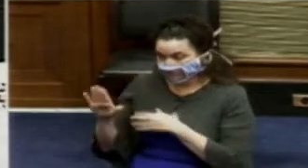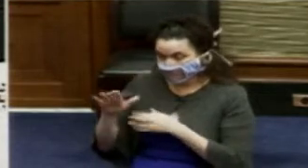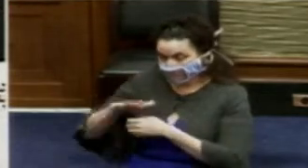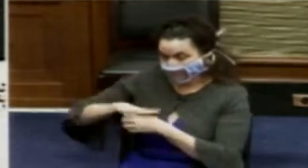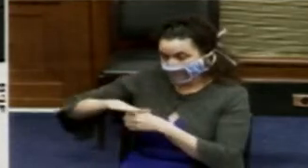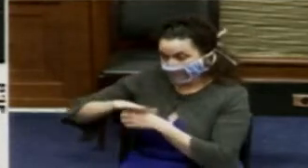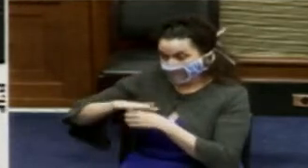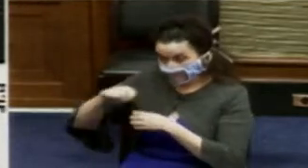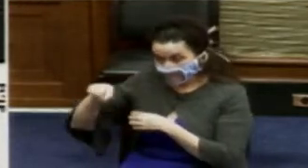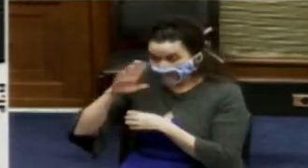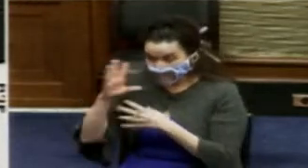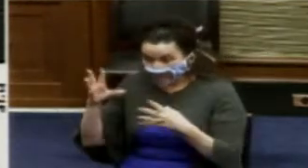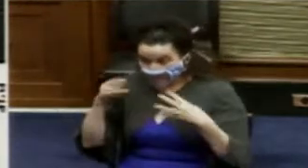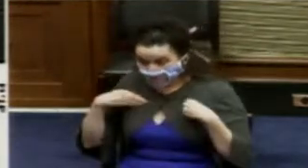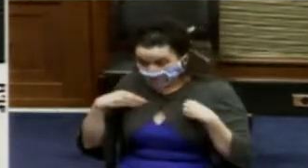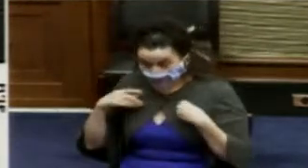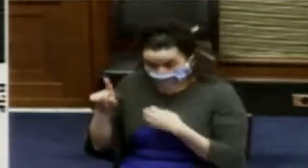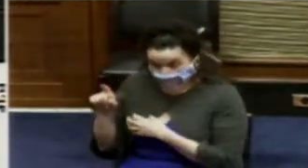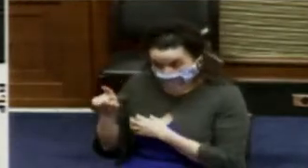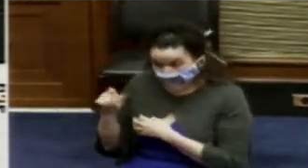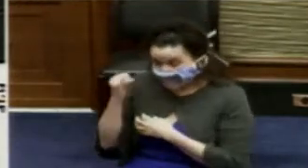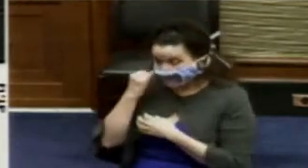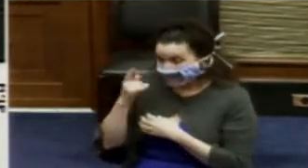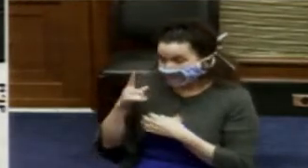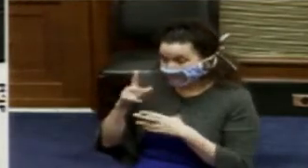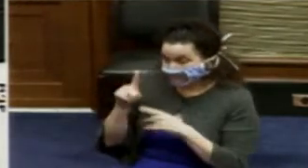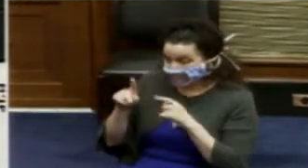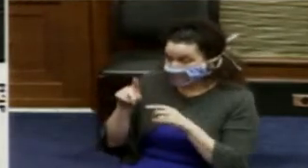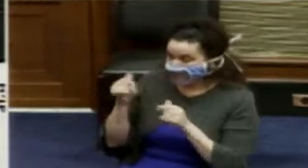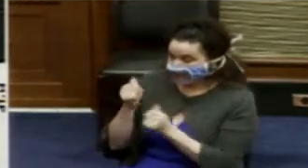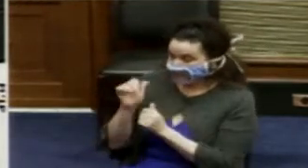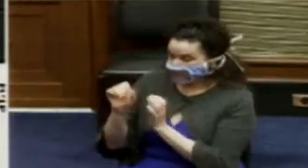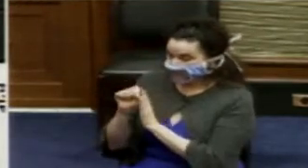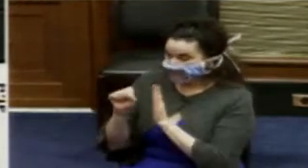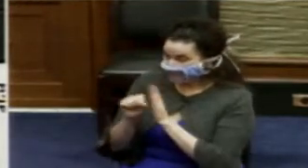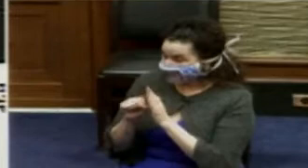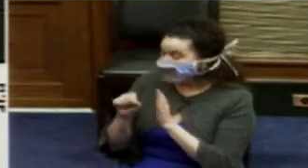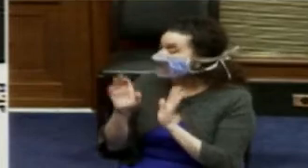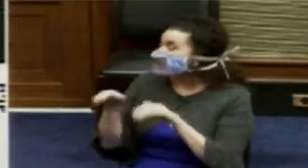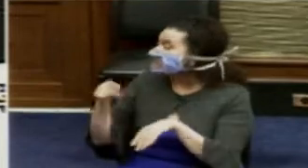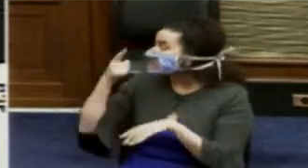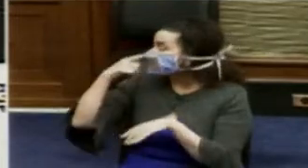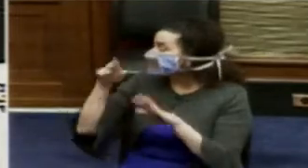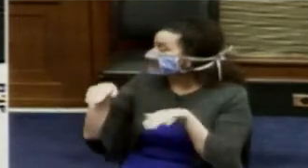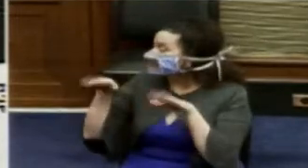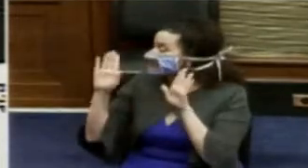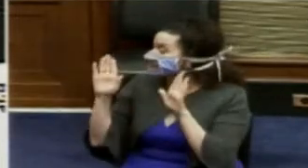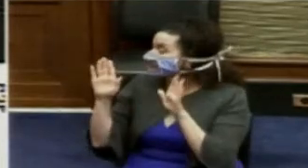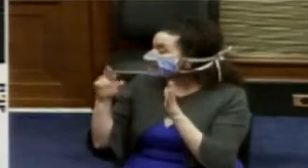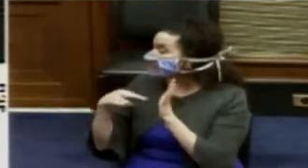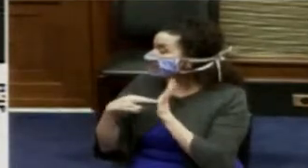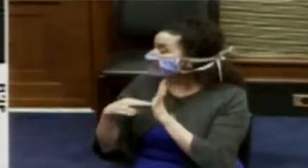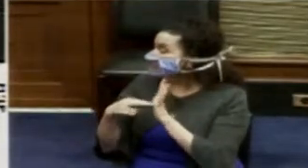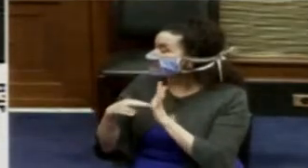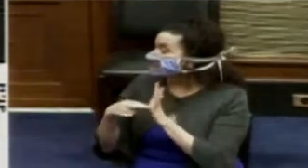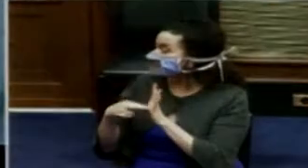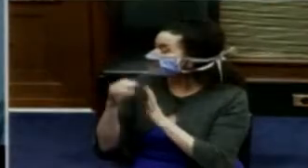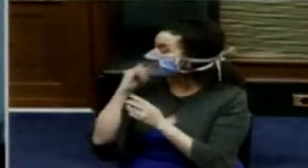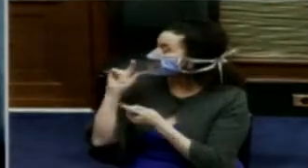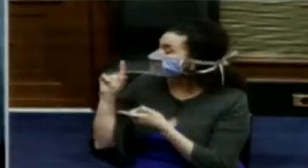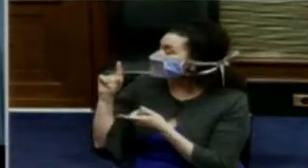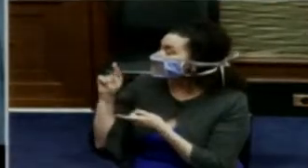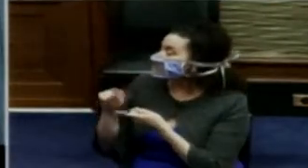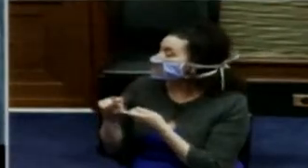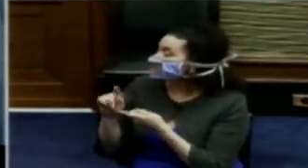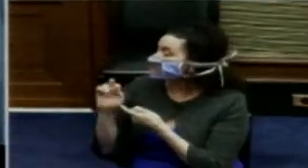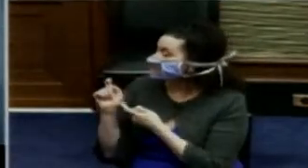if they were asked to not get full representation. And so But I'm not but your residents would